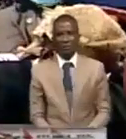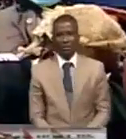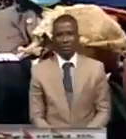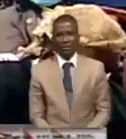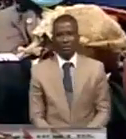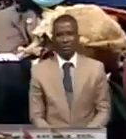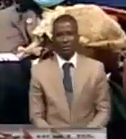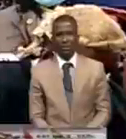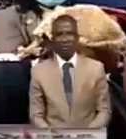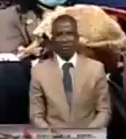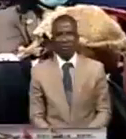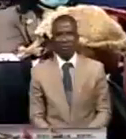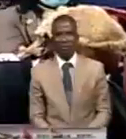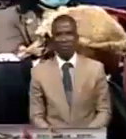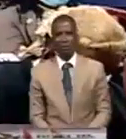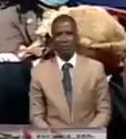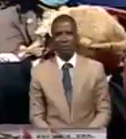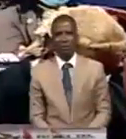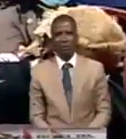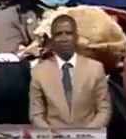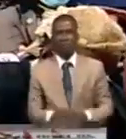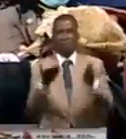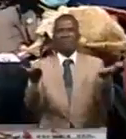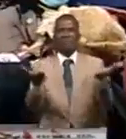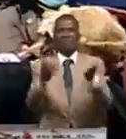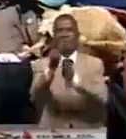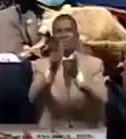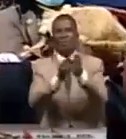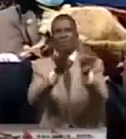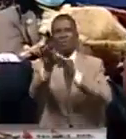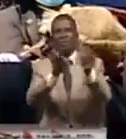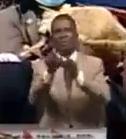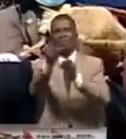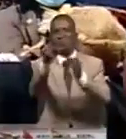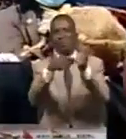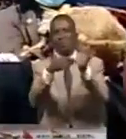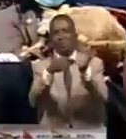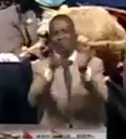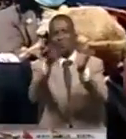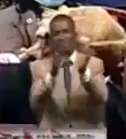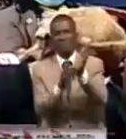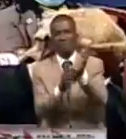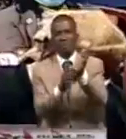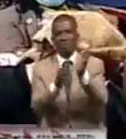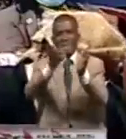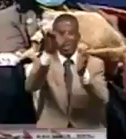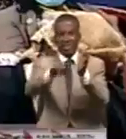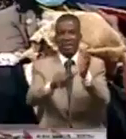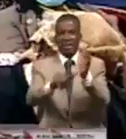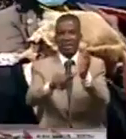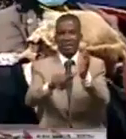My Lord, what this provision says, where they elect not